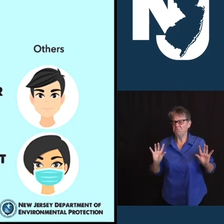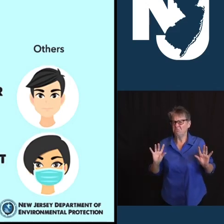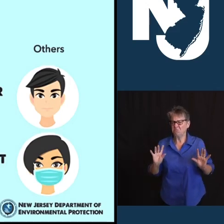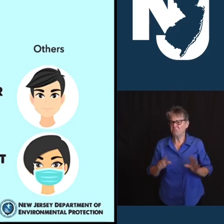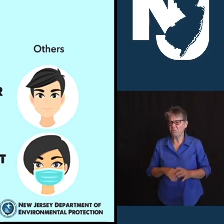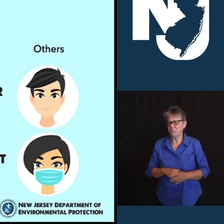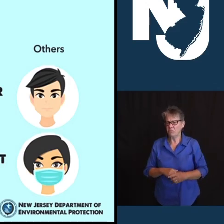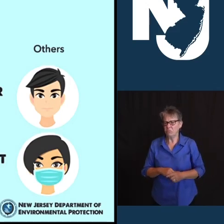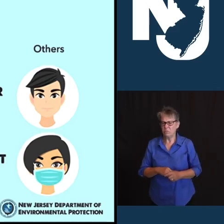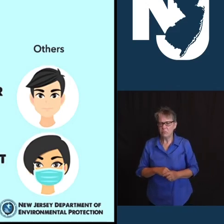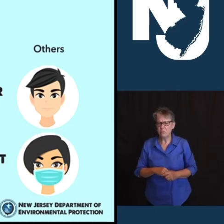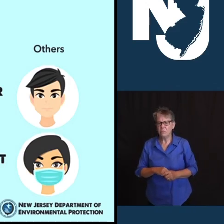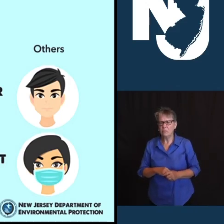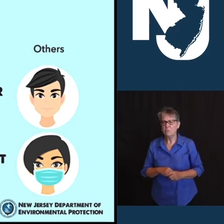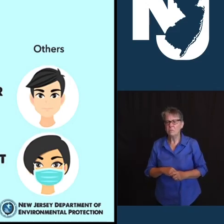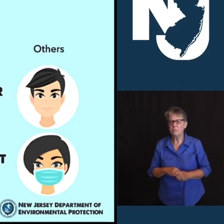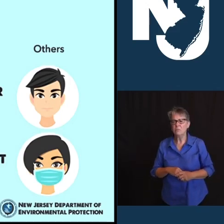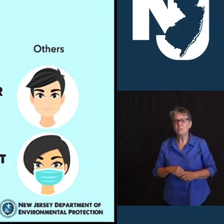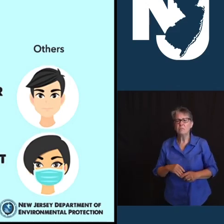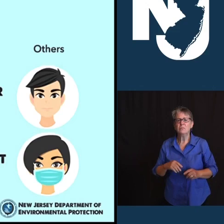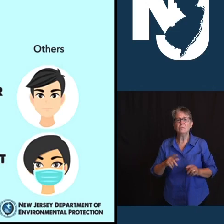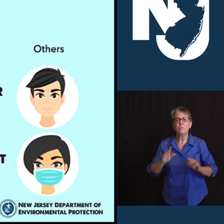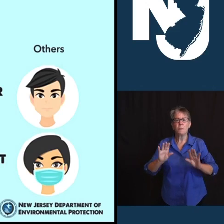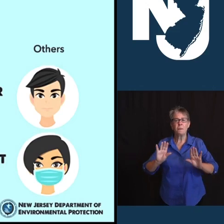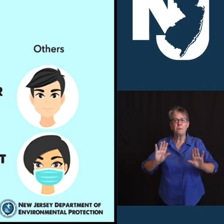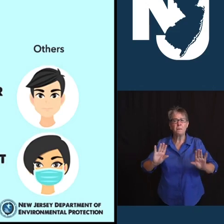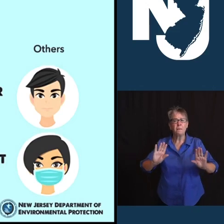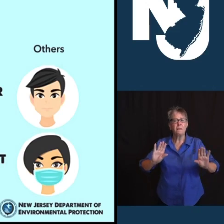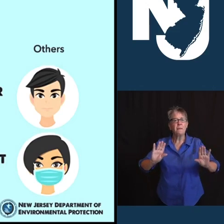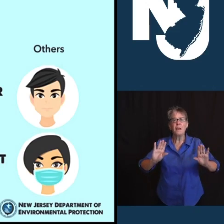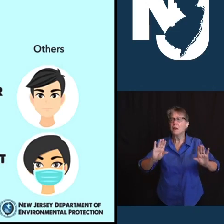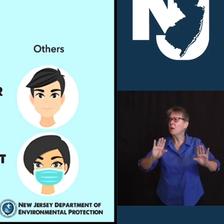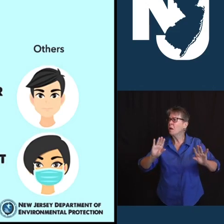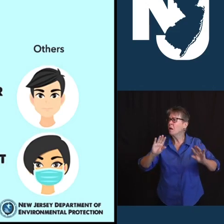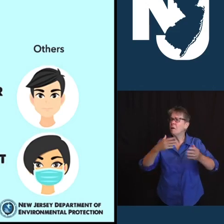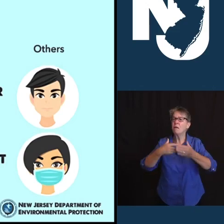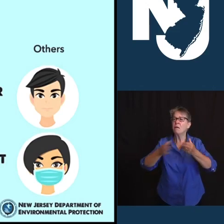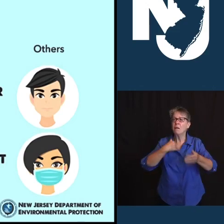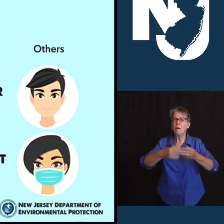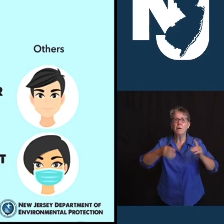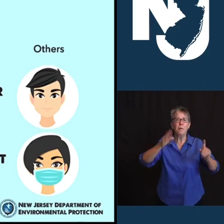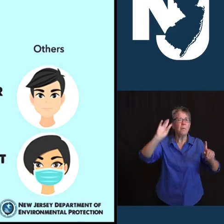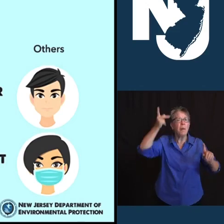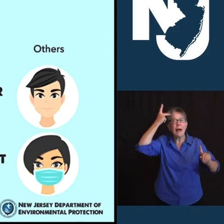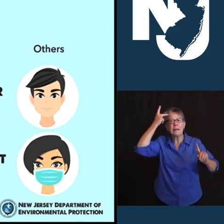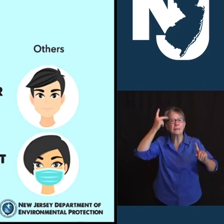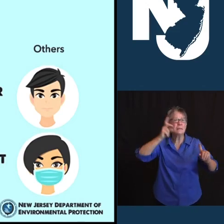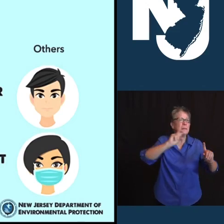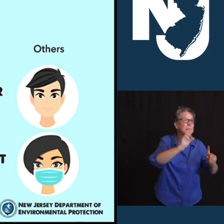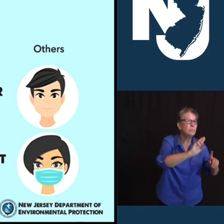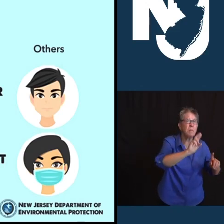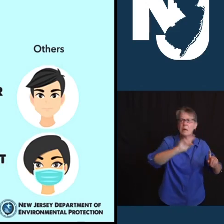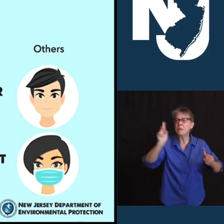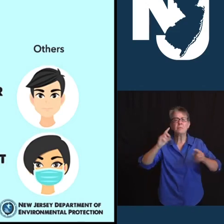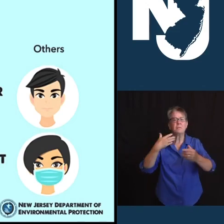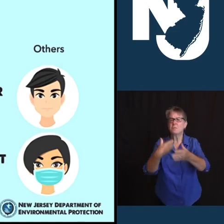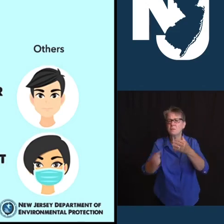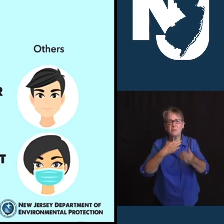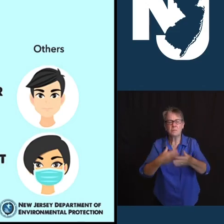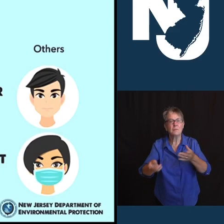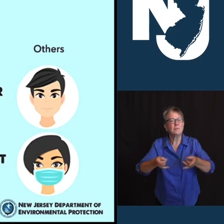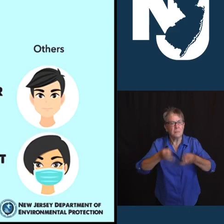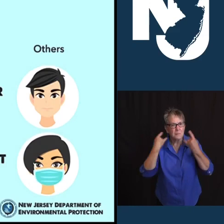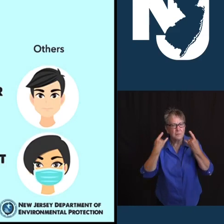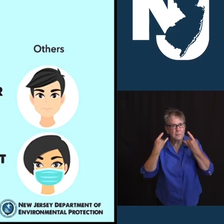care one bit how you vote. It does care if you're not masked. It does care if you don't get yourself tested. It does care if you